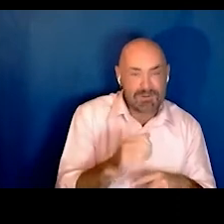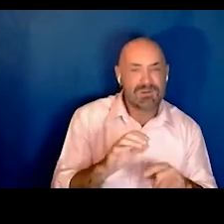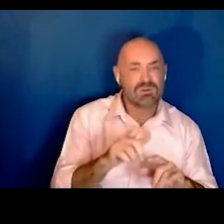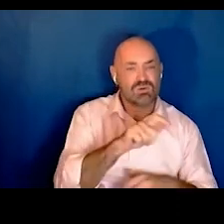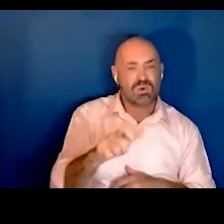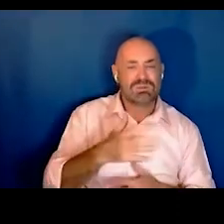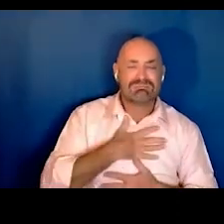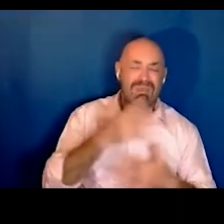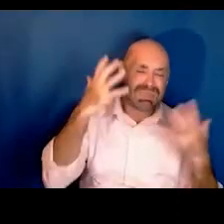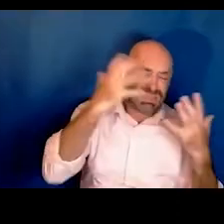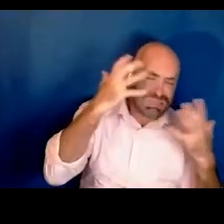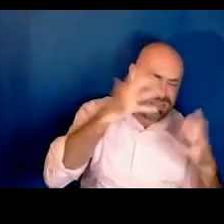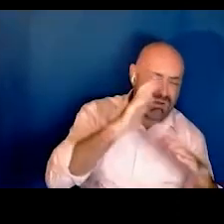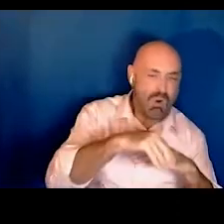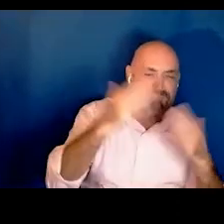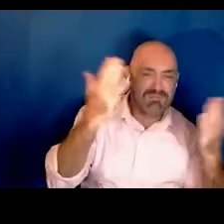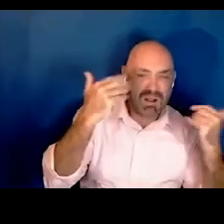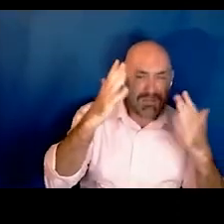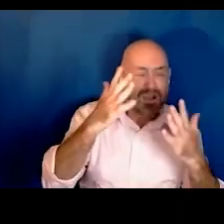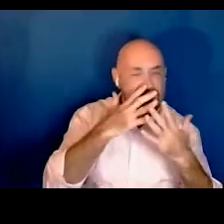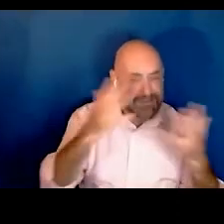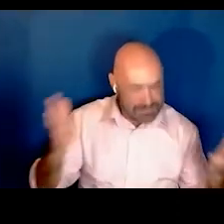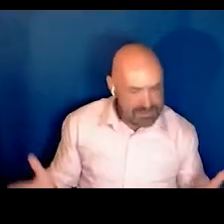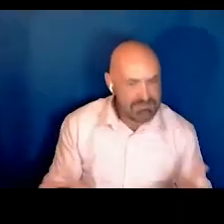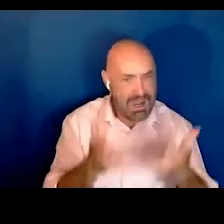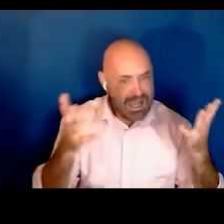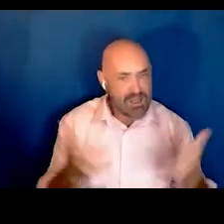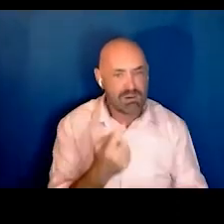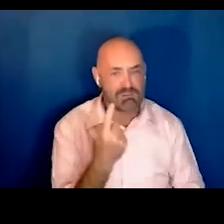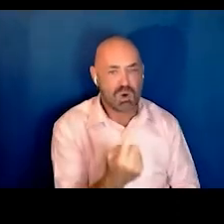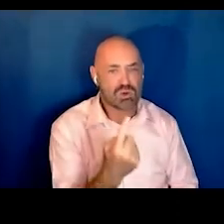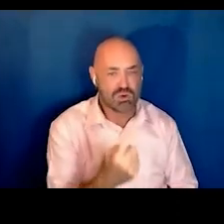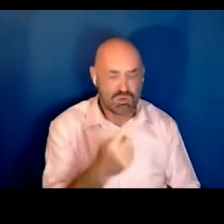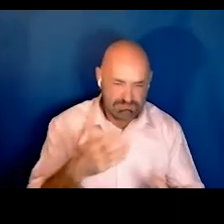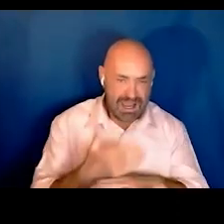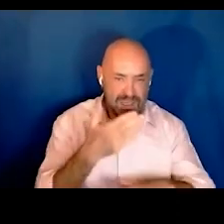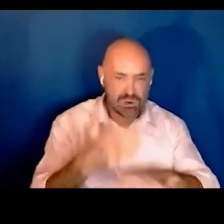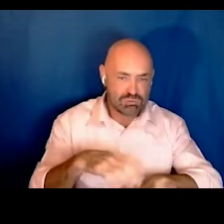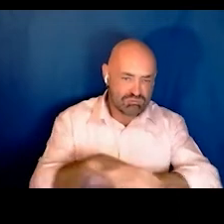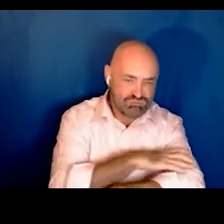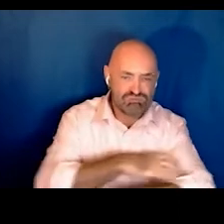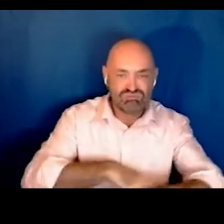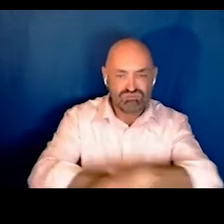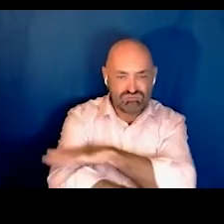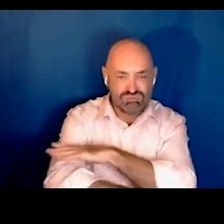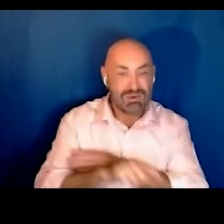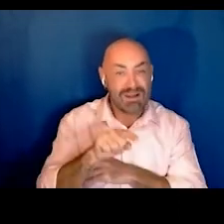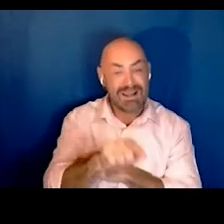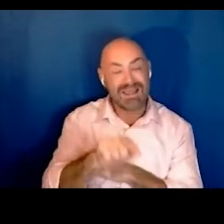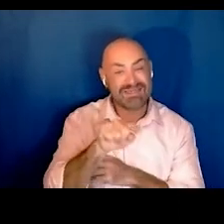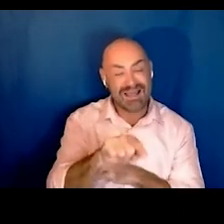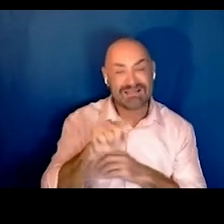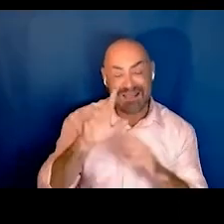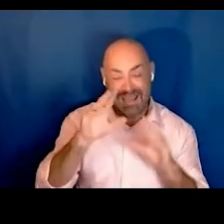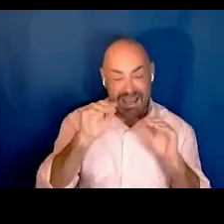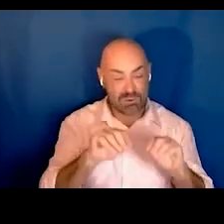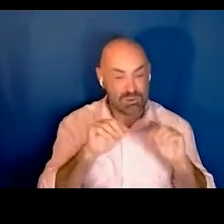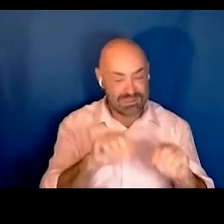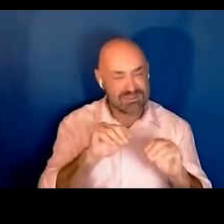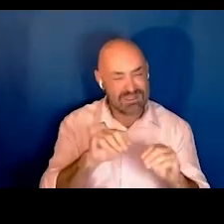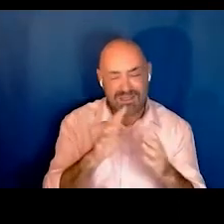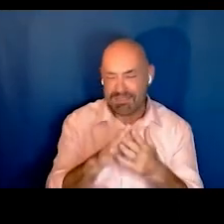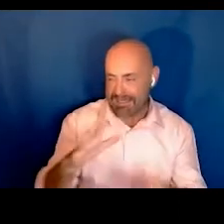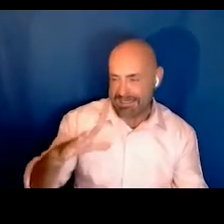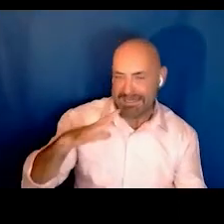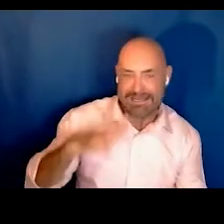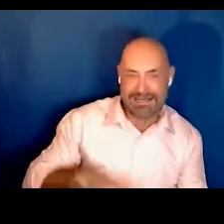despair and inspiring them to take personal action. And that education, that need